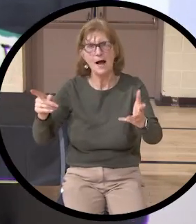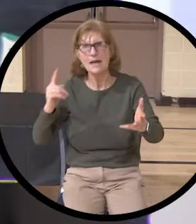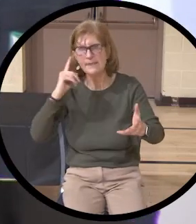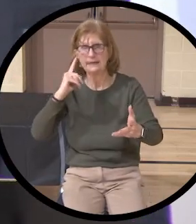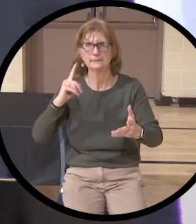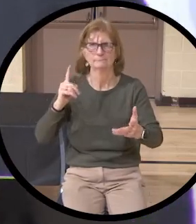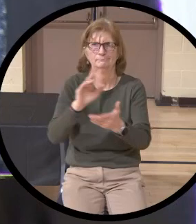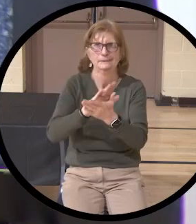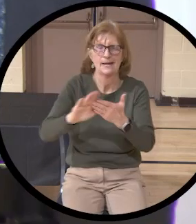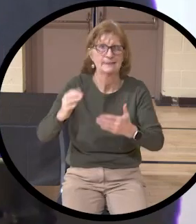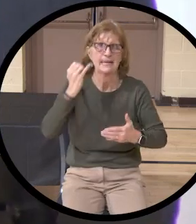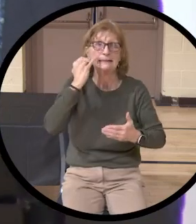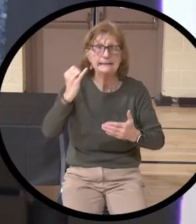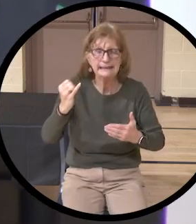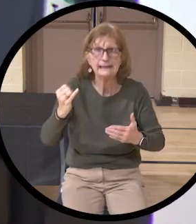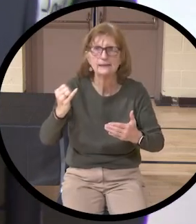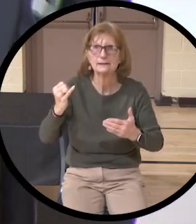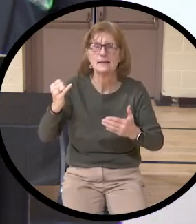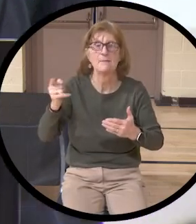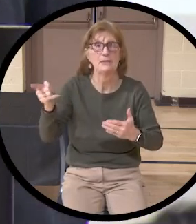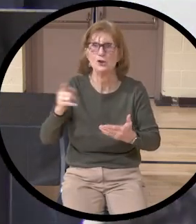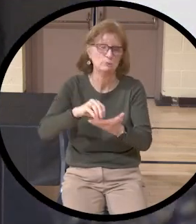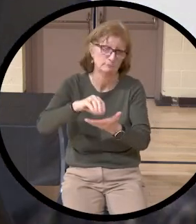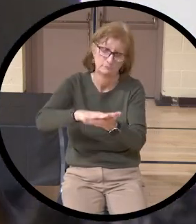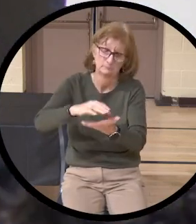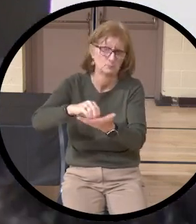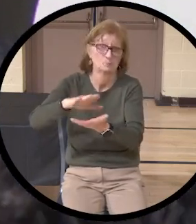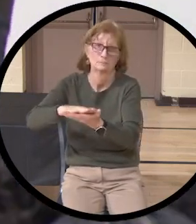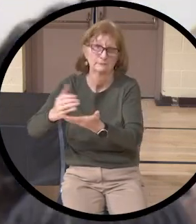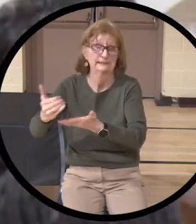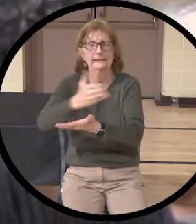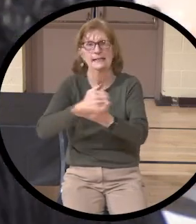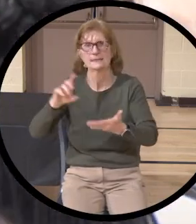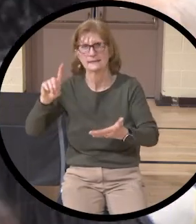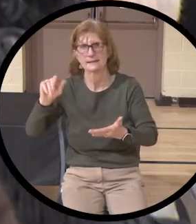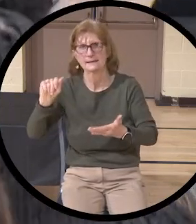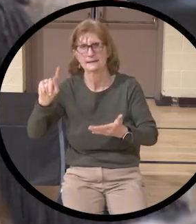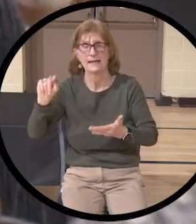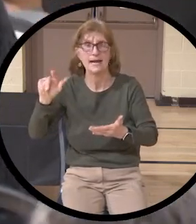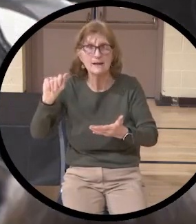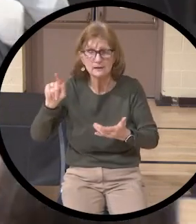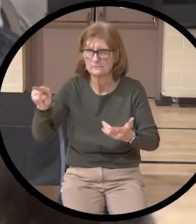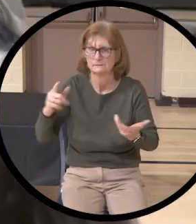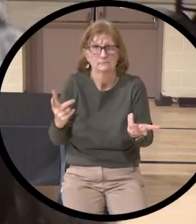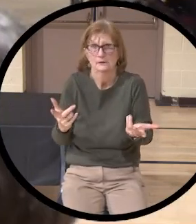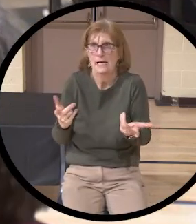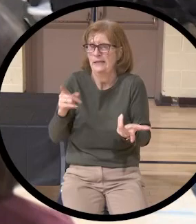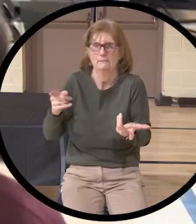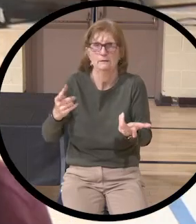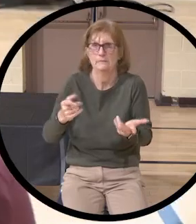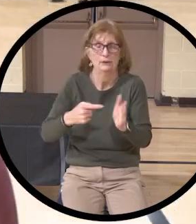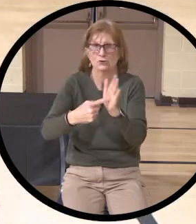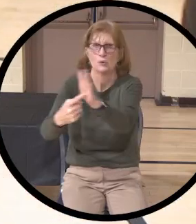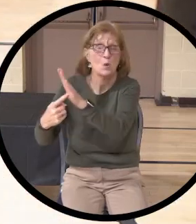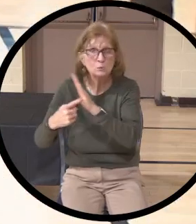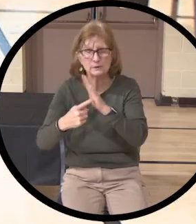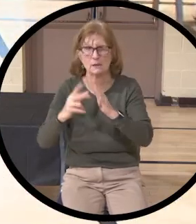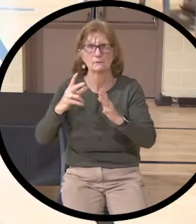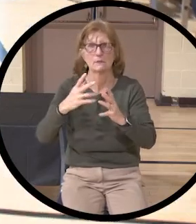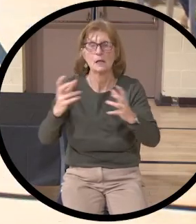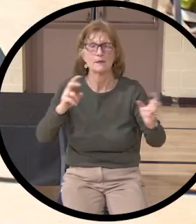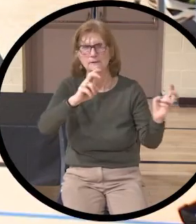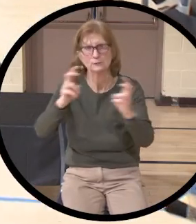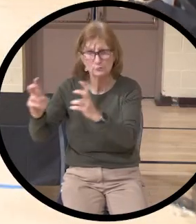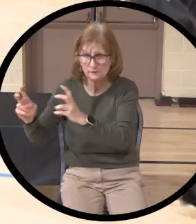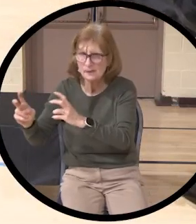I think about all the data we're talking about, and I think it's really underestimating pedestrian crossing dynamic here. So while I want to be